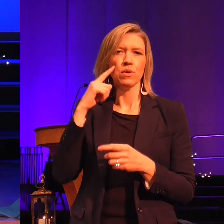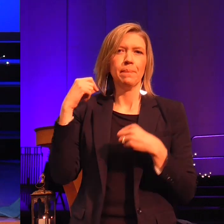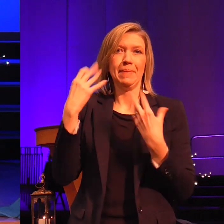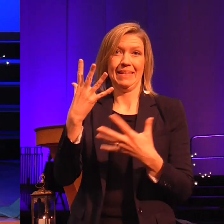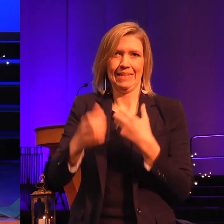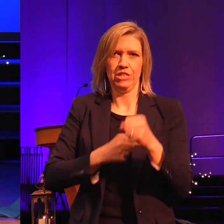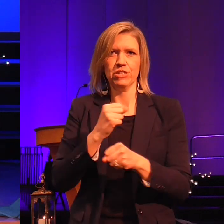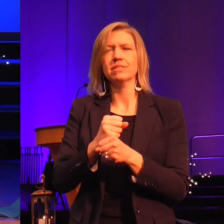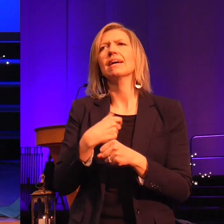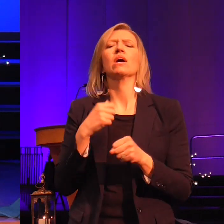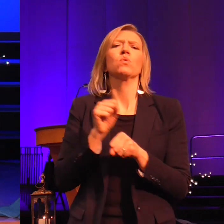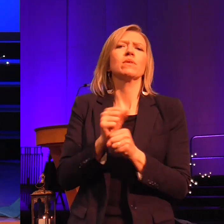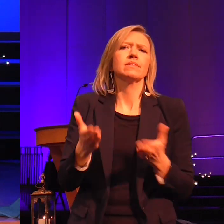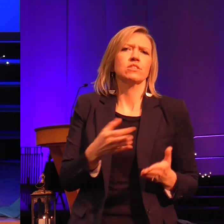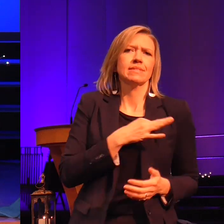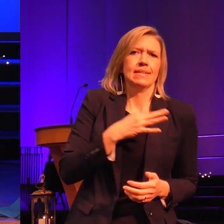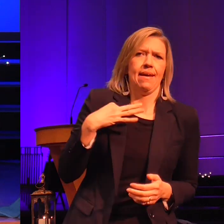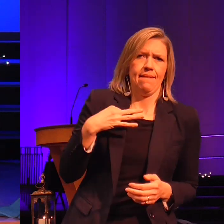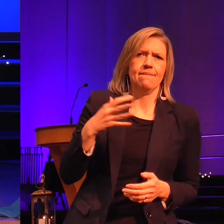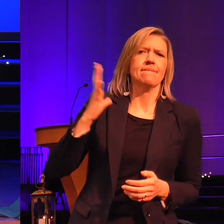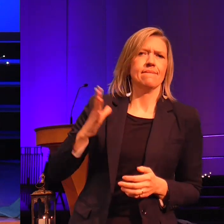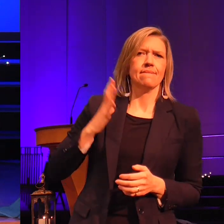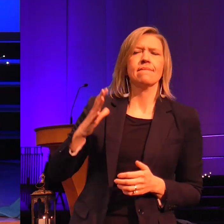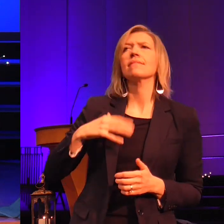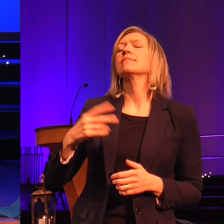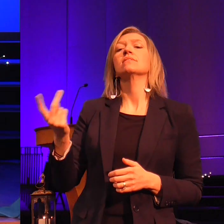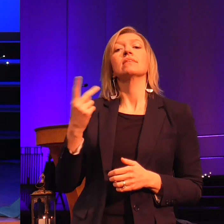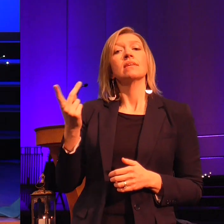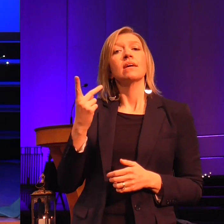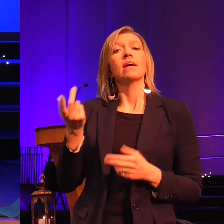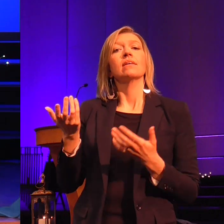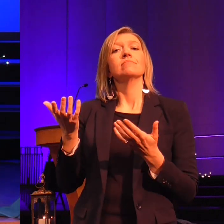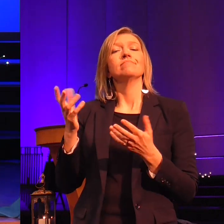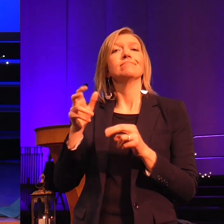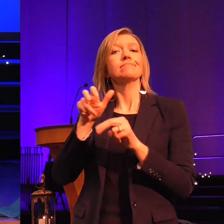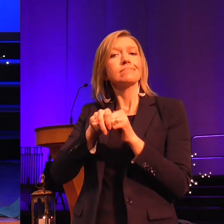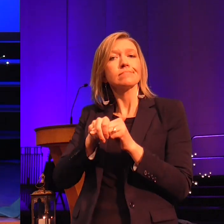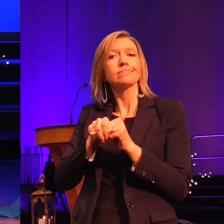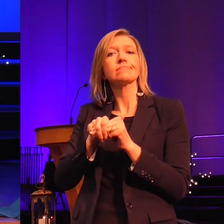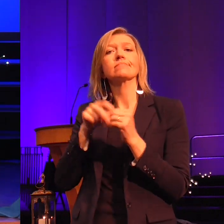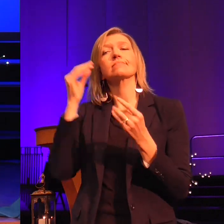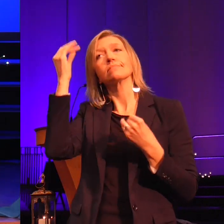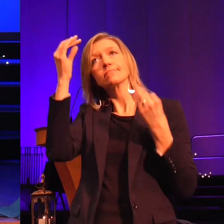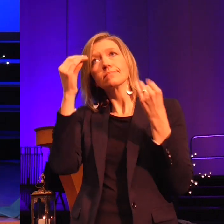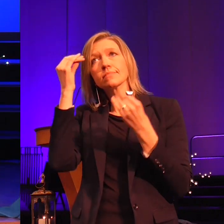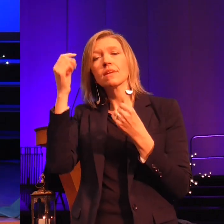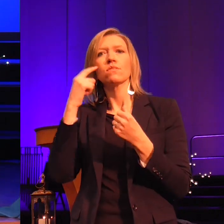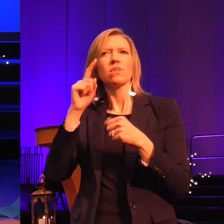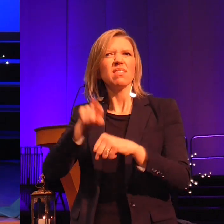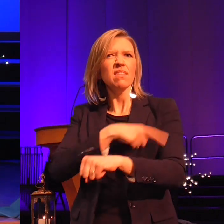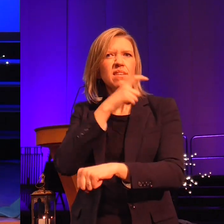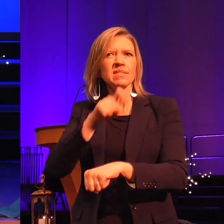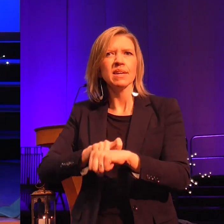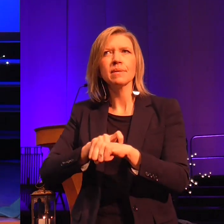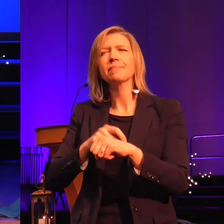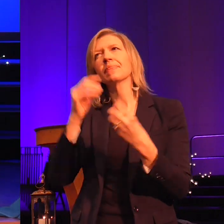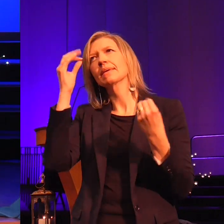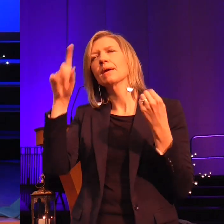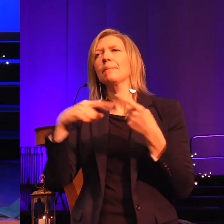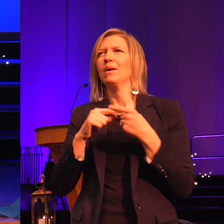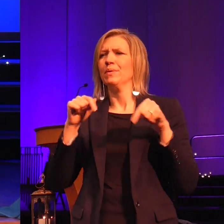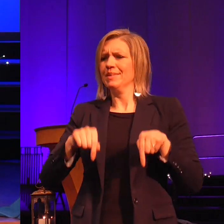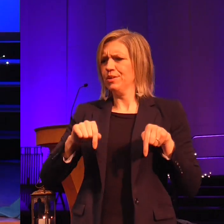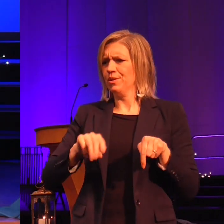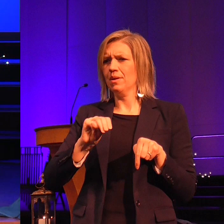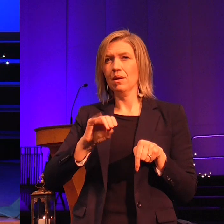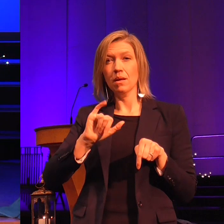I was a minister, and he and I used to sit and contemplate for long periods of time about maybe here at Mile High we